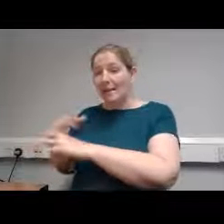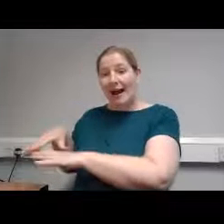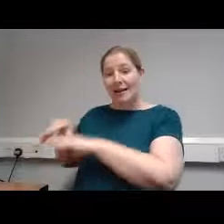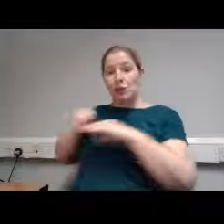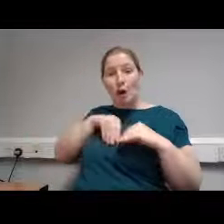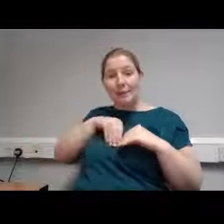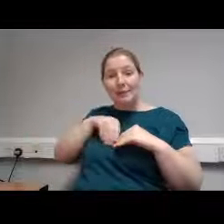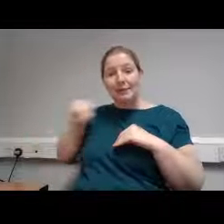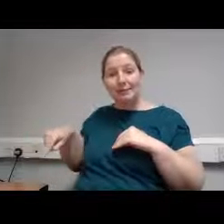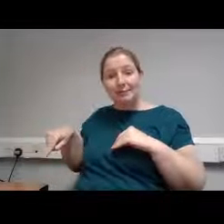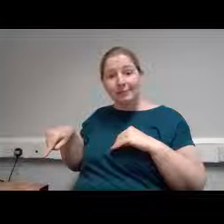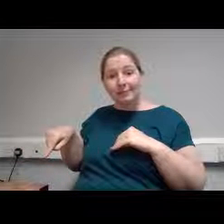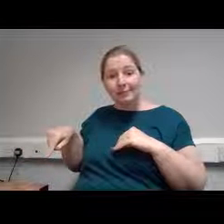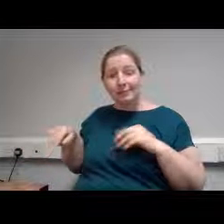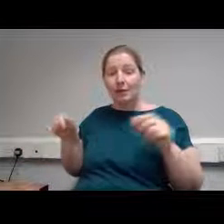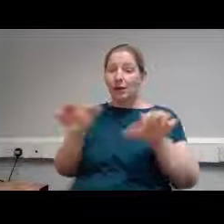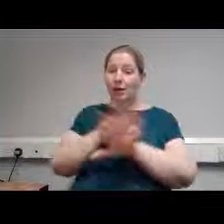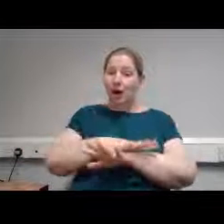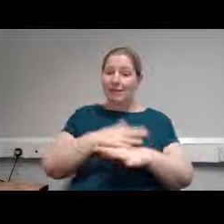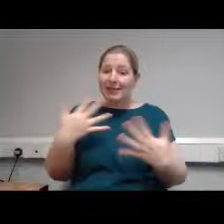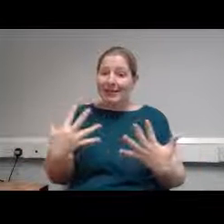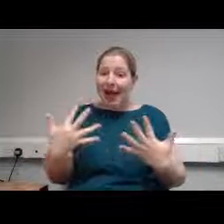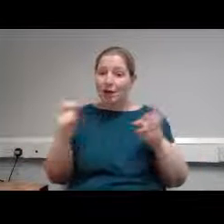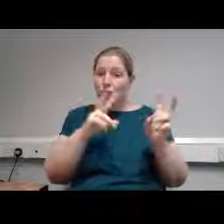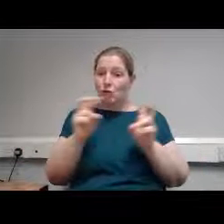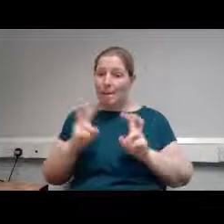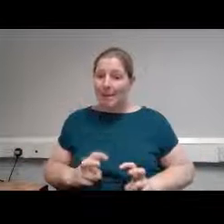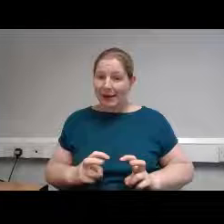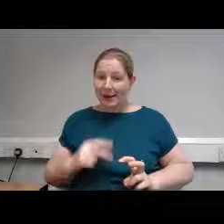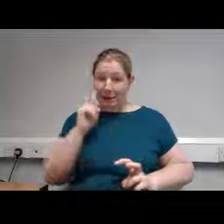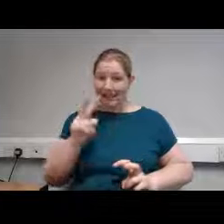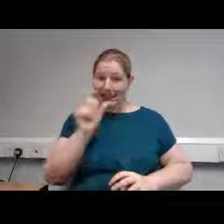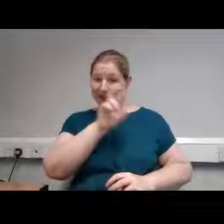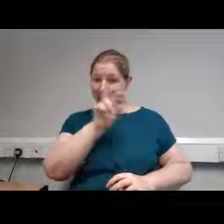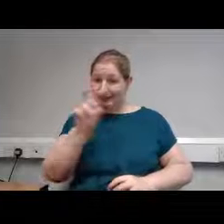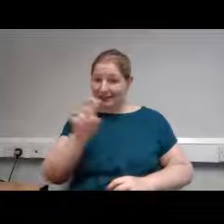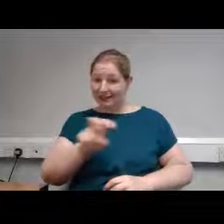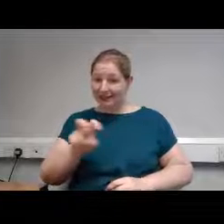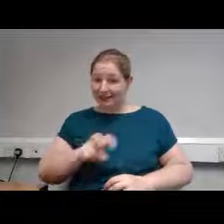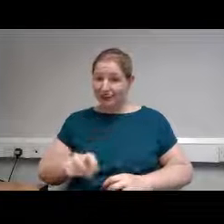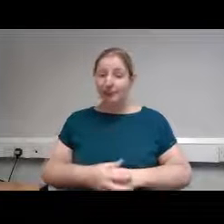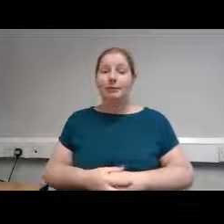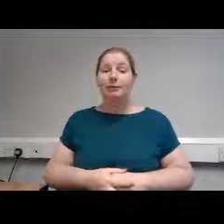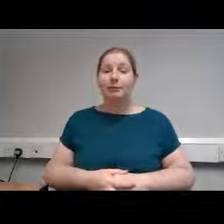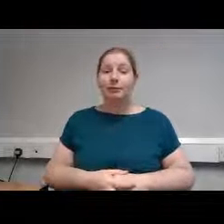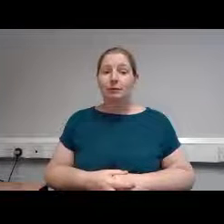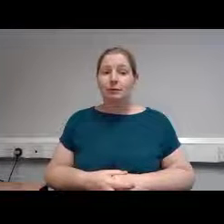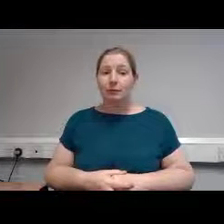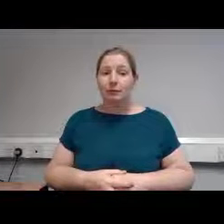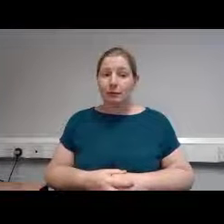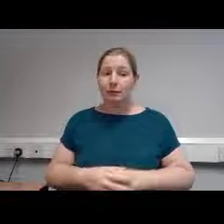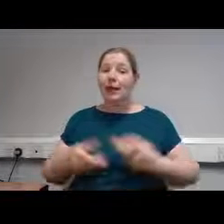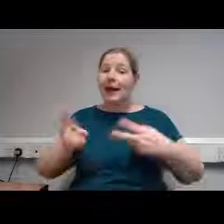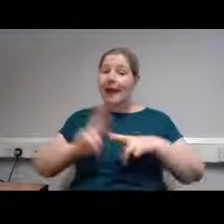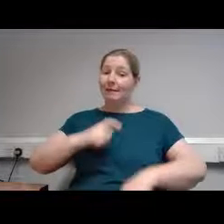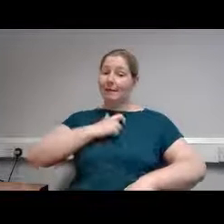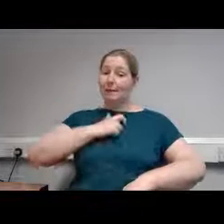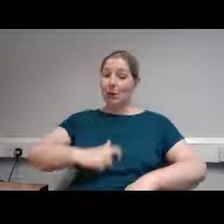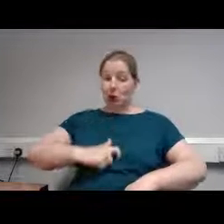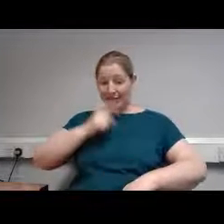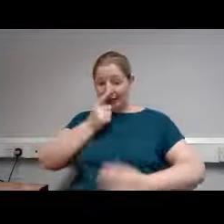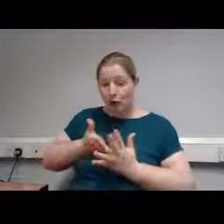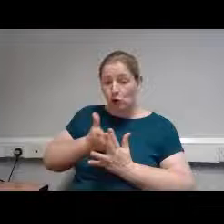10 areas, which you can see displayed on this slide. And all these areas, if people can work through those areas,